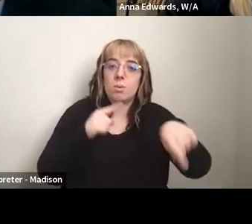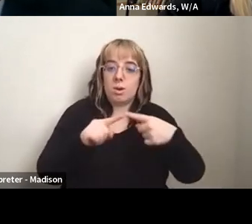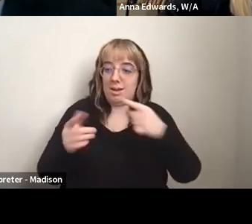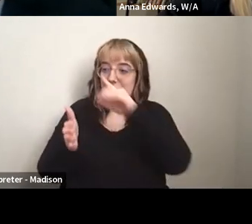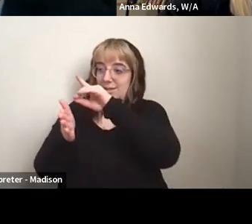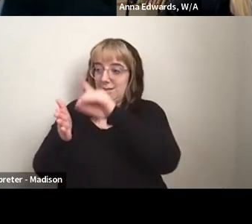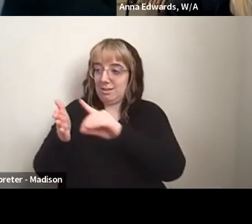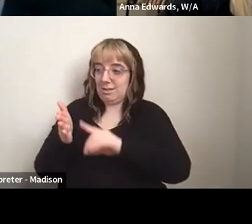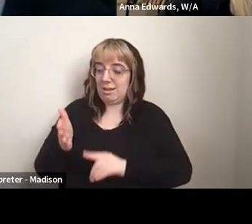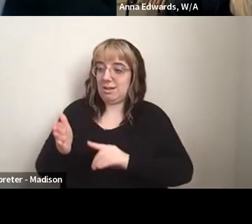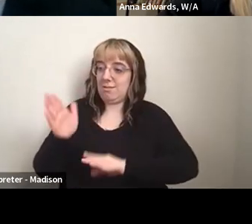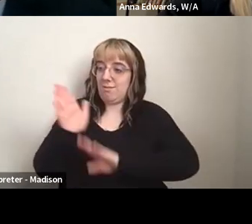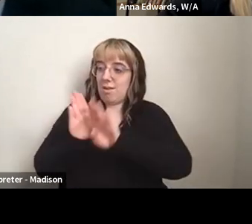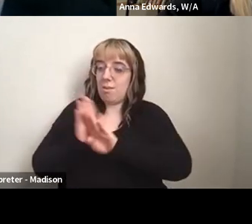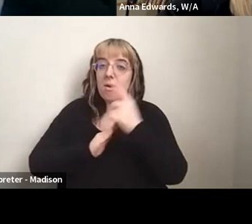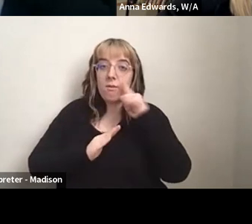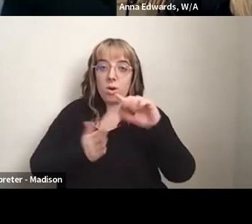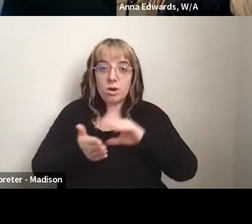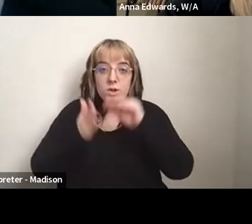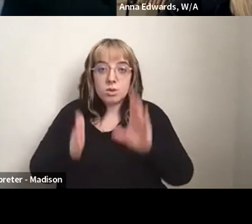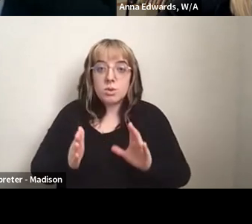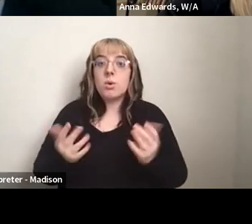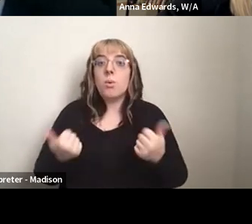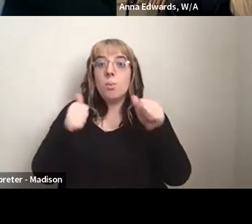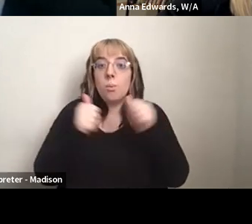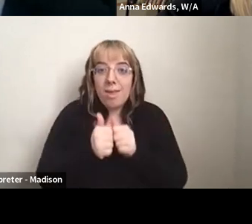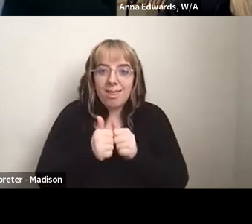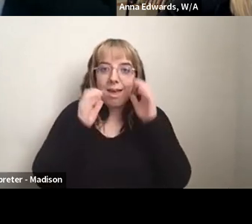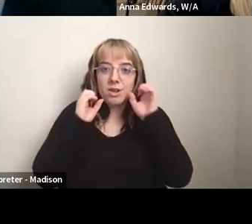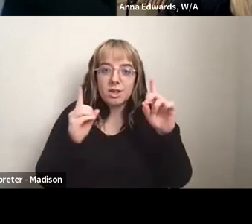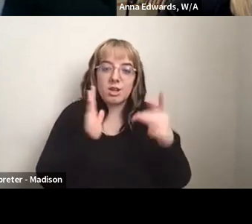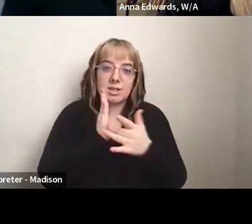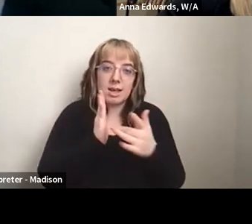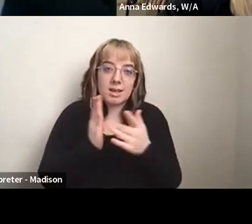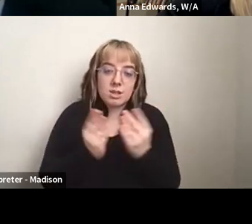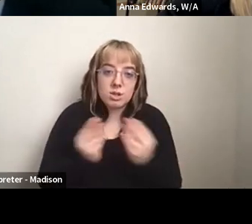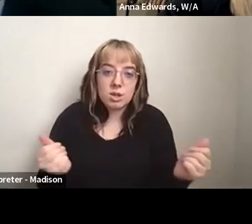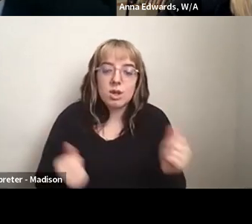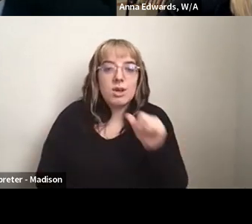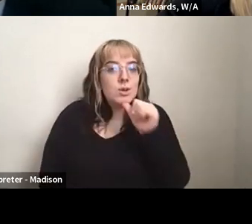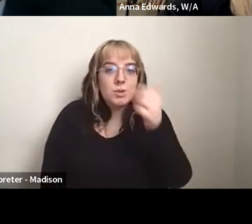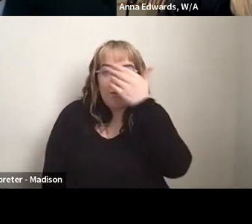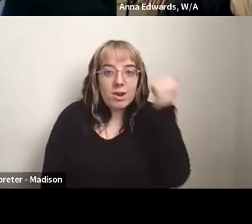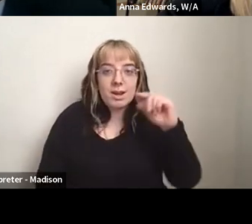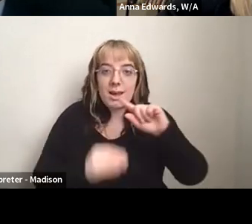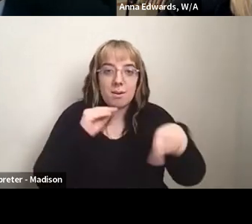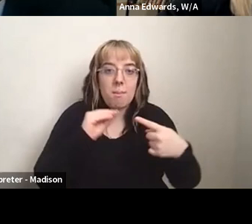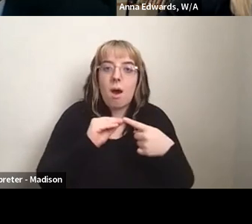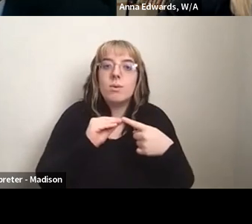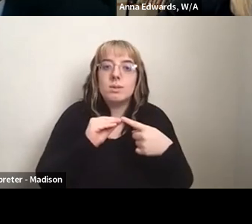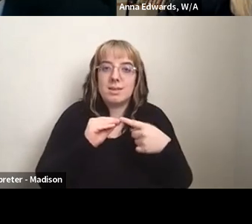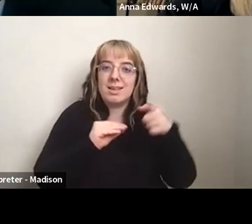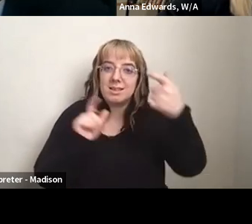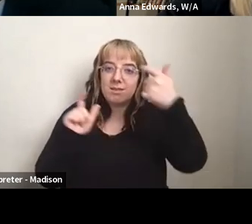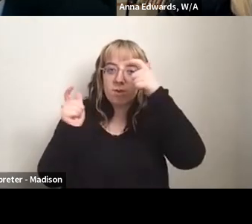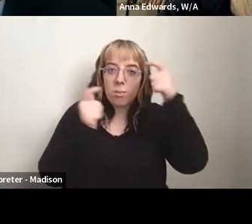designing for our students with EdTech solutions, that we don't forget about these